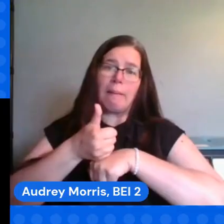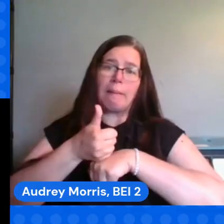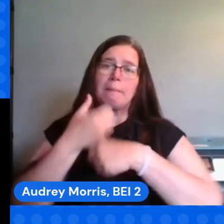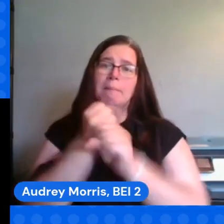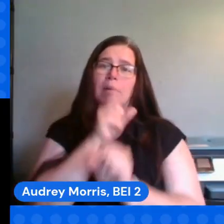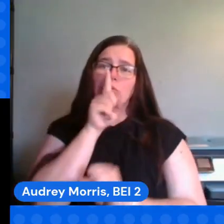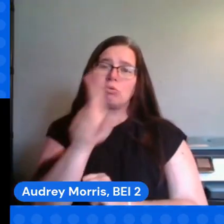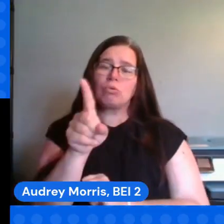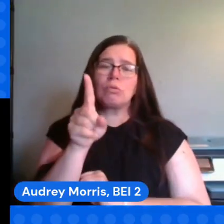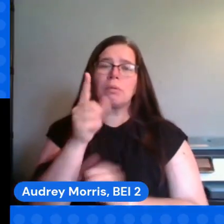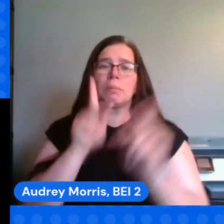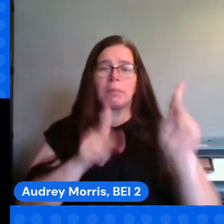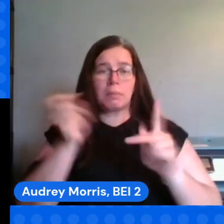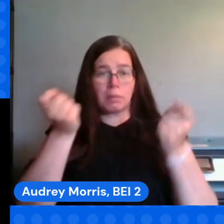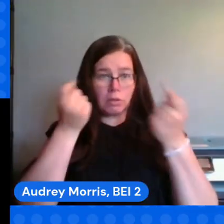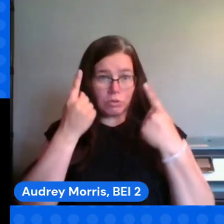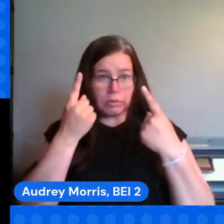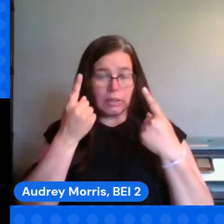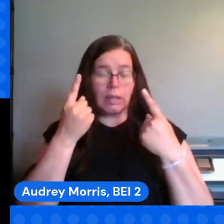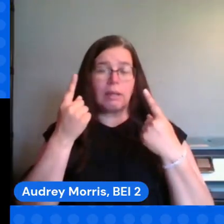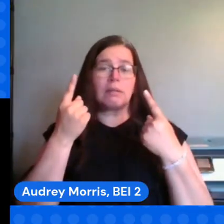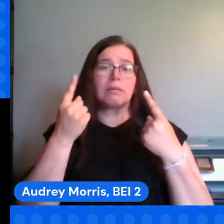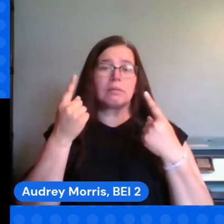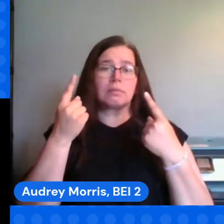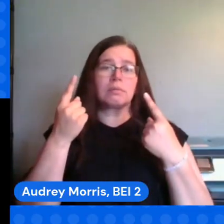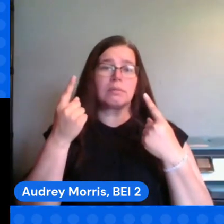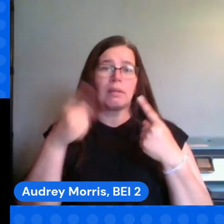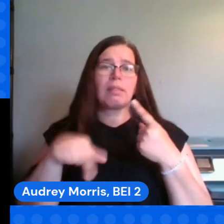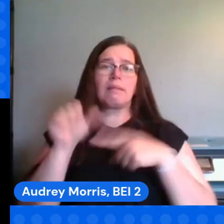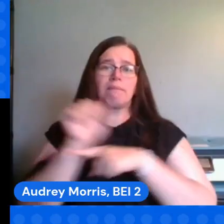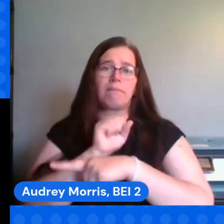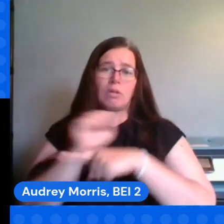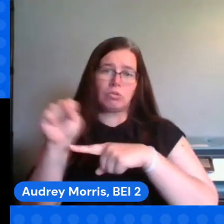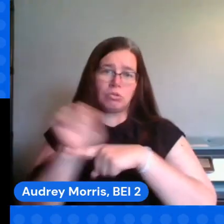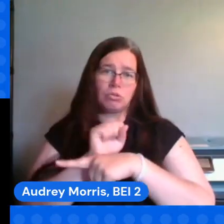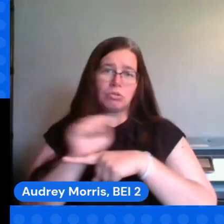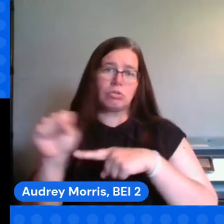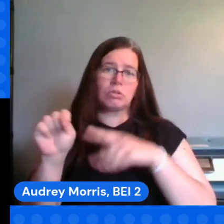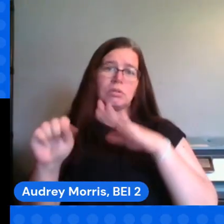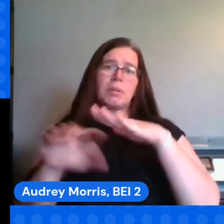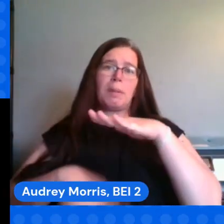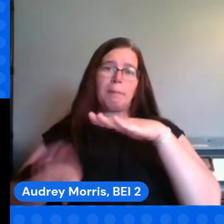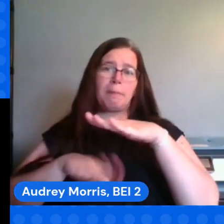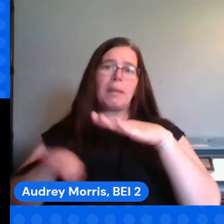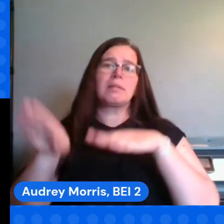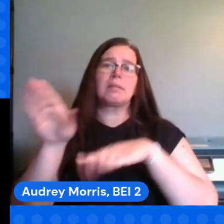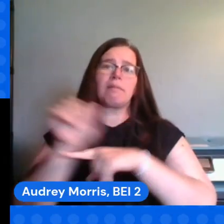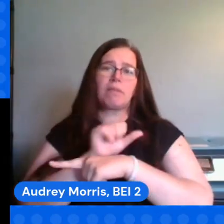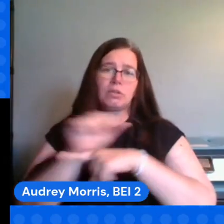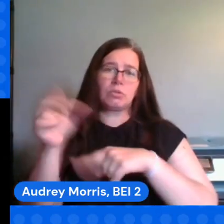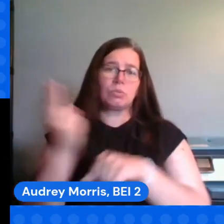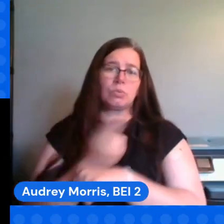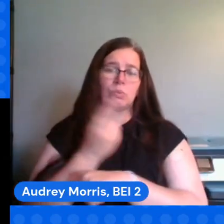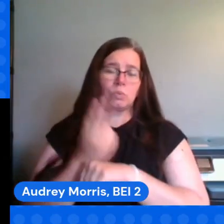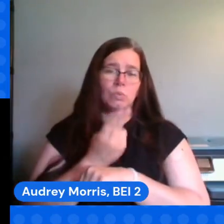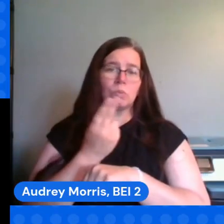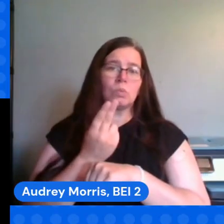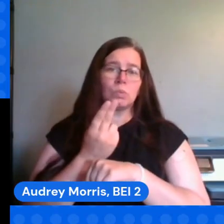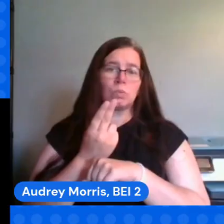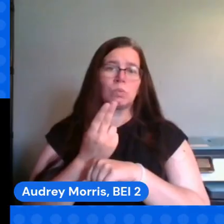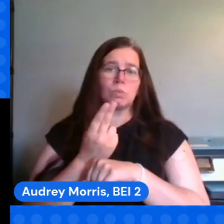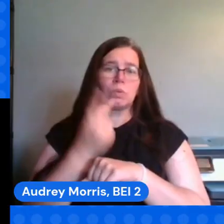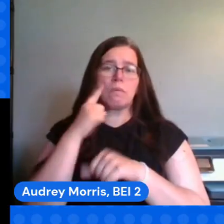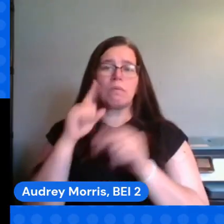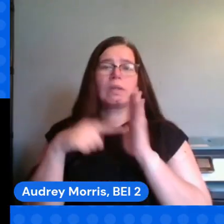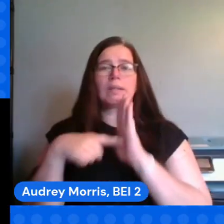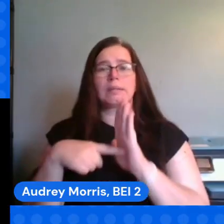that people understand that these are functions, basic Scratch functions that are being used in the sample